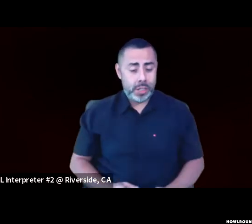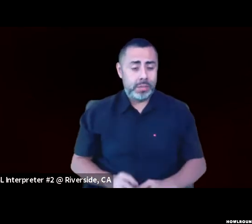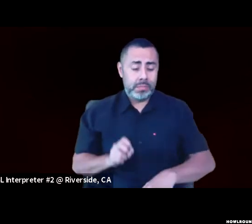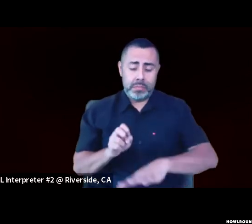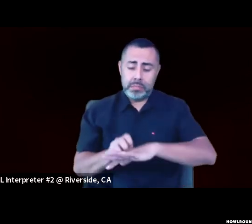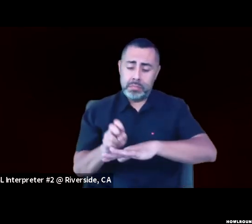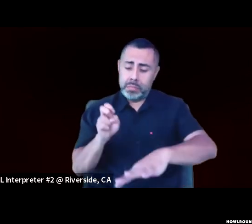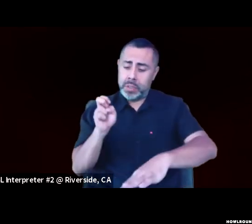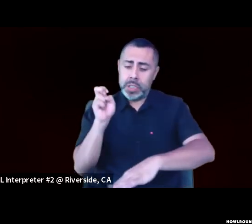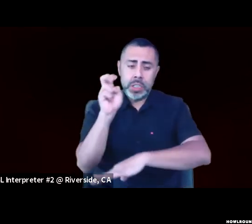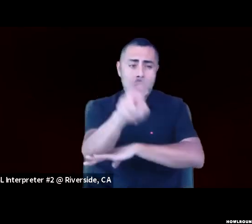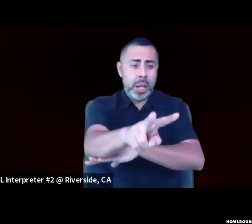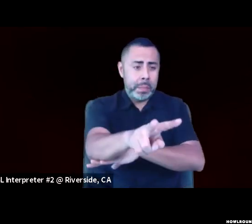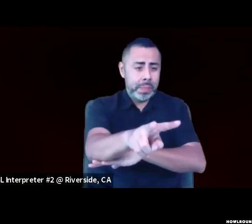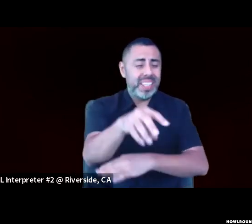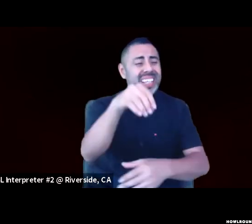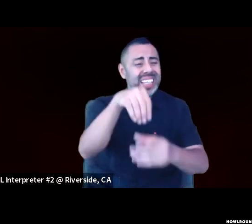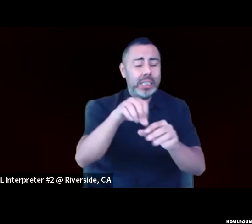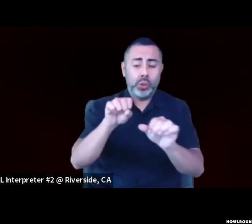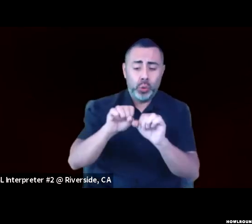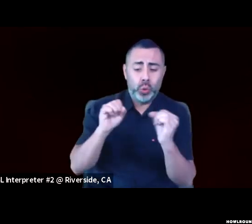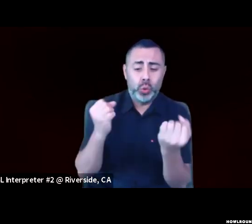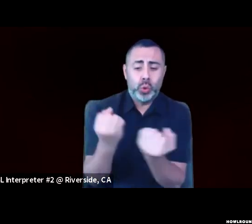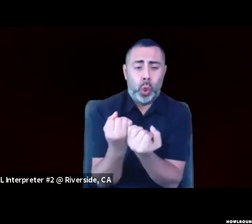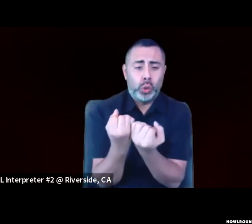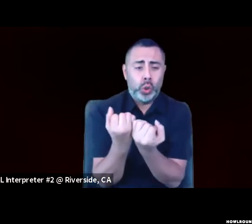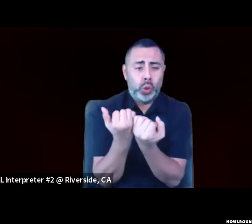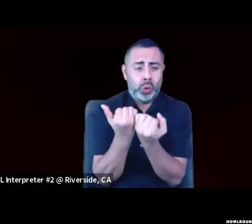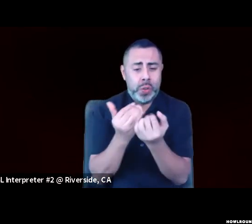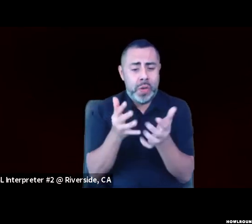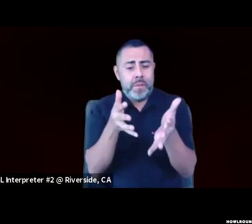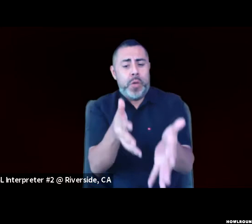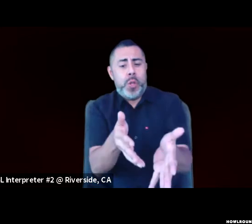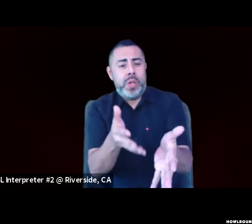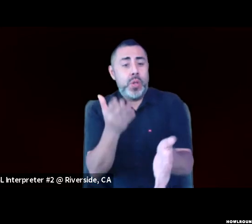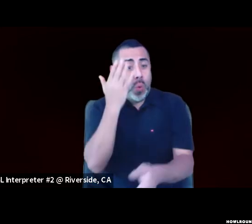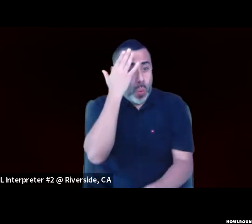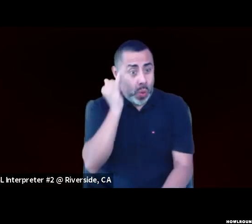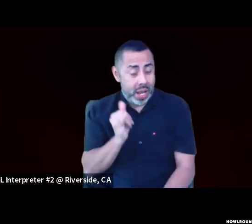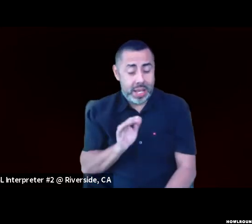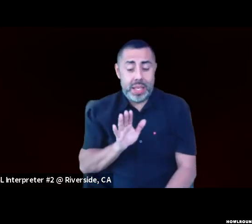worlds that they commit to realizing have not yet arrived.